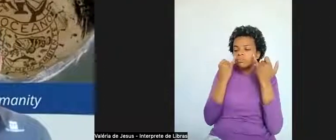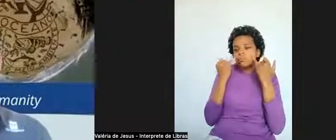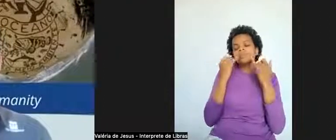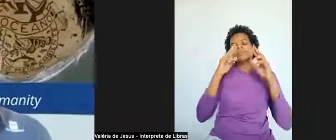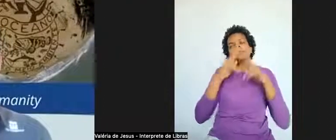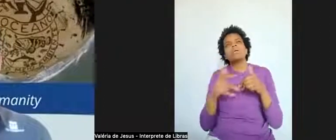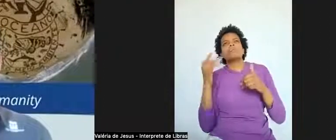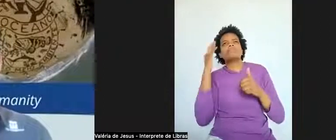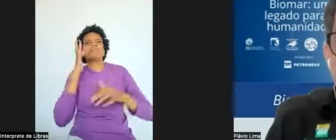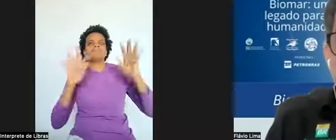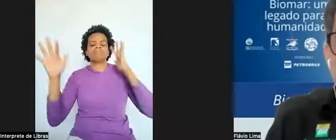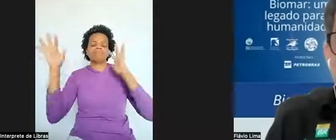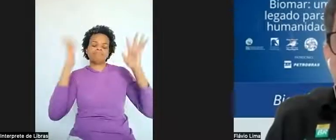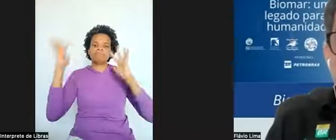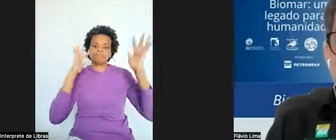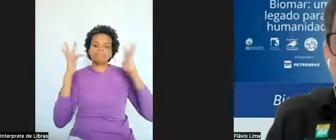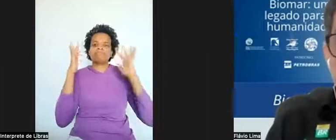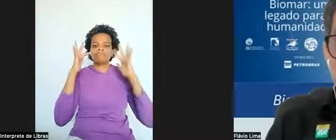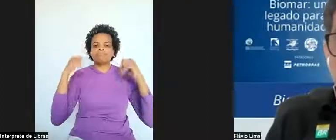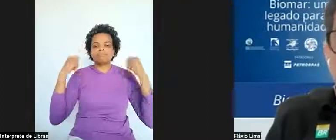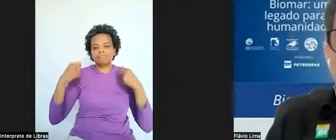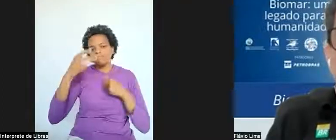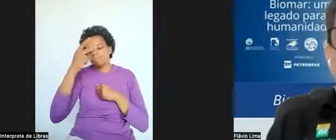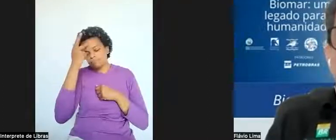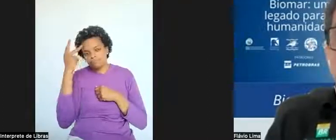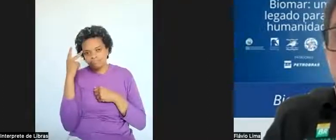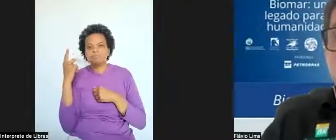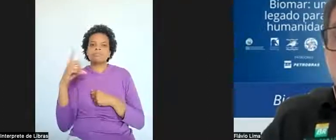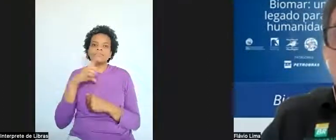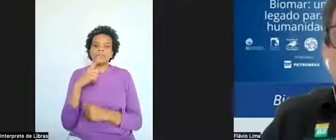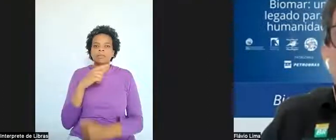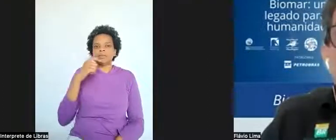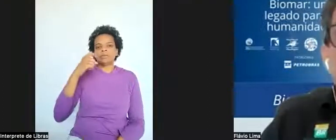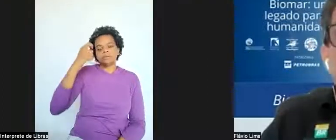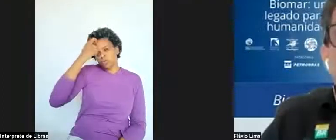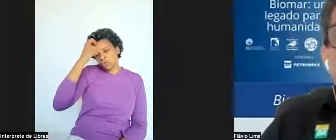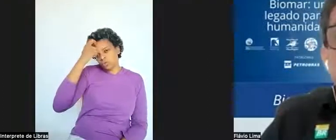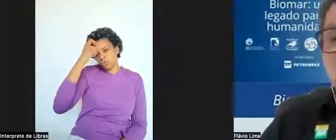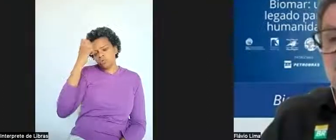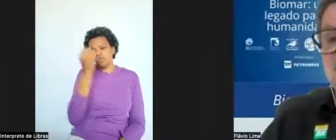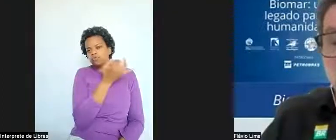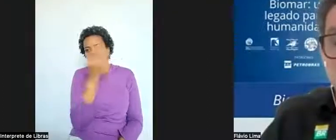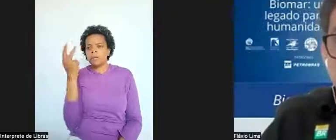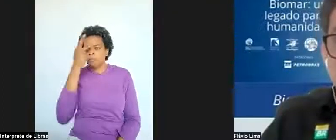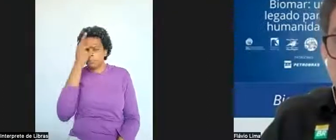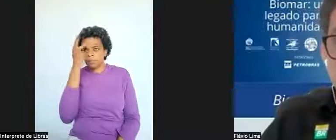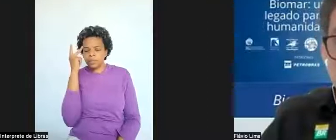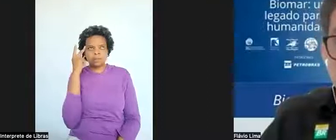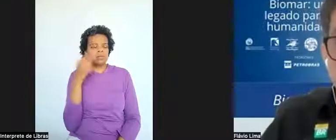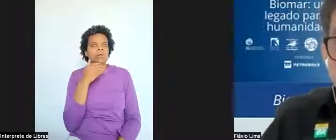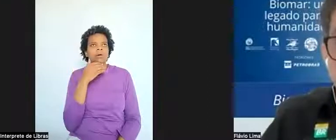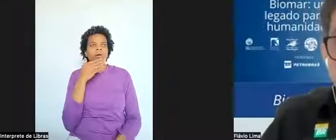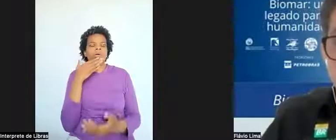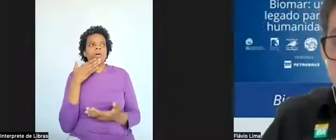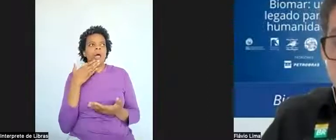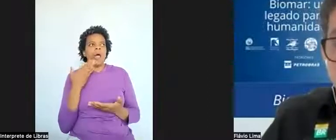is a matter of reflection. We have to reflect on what we do. And I've seen a lot of people